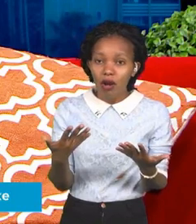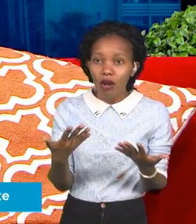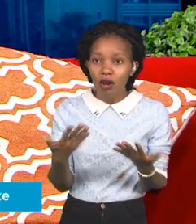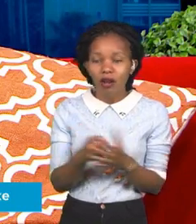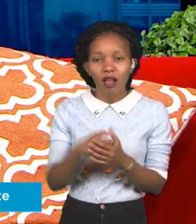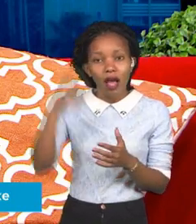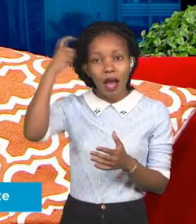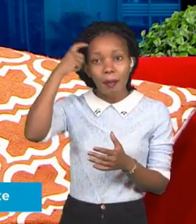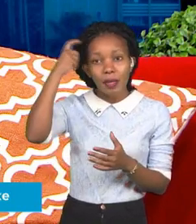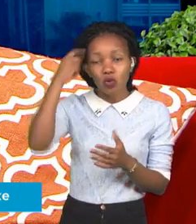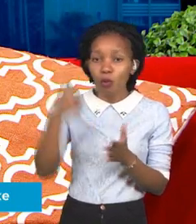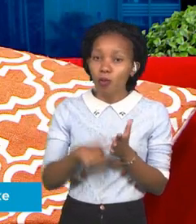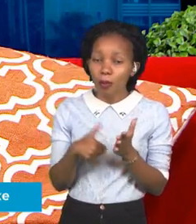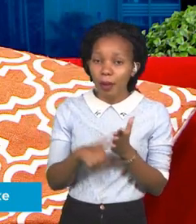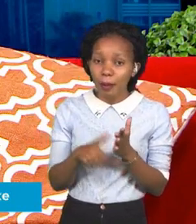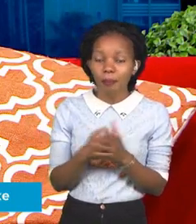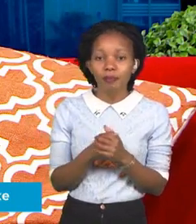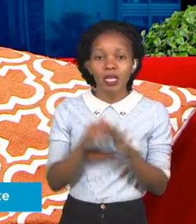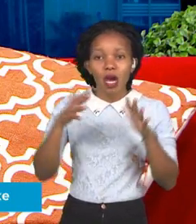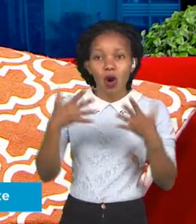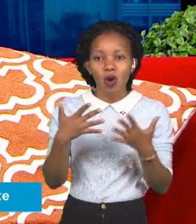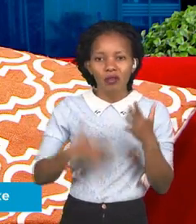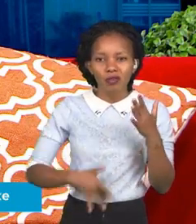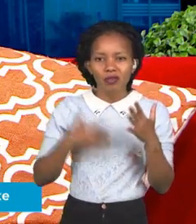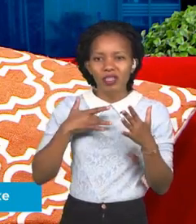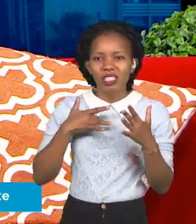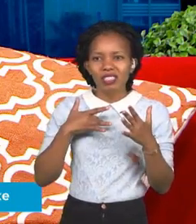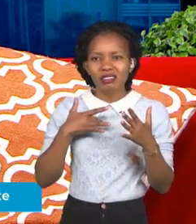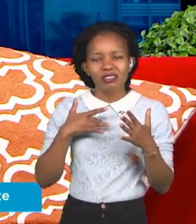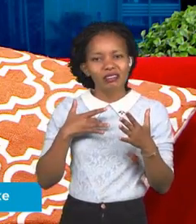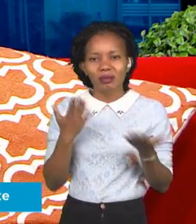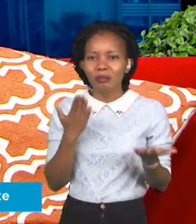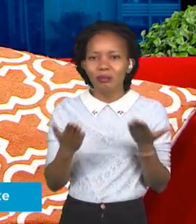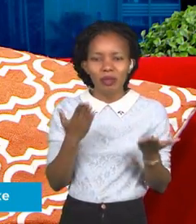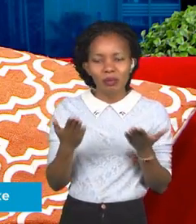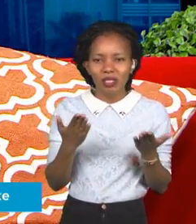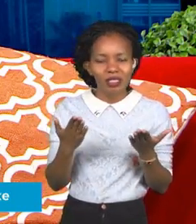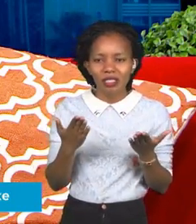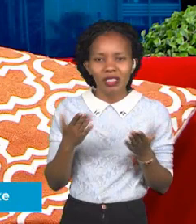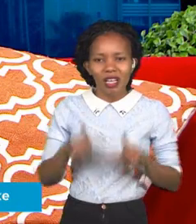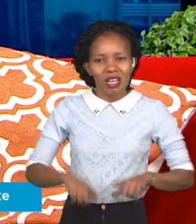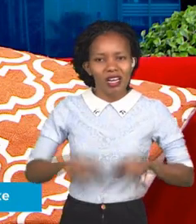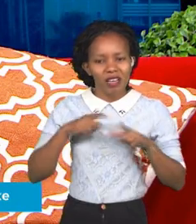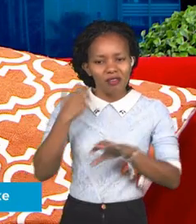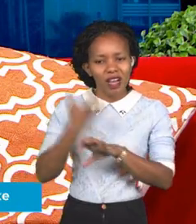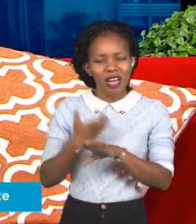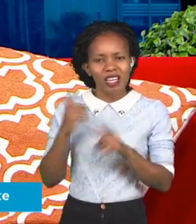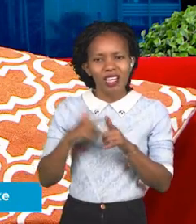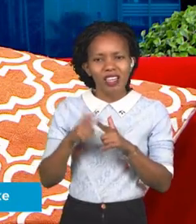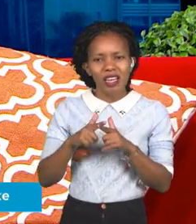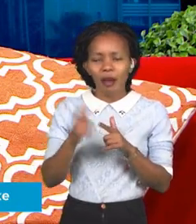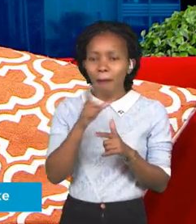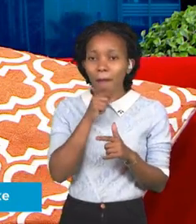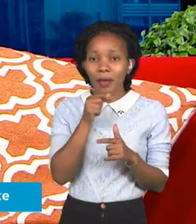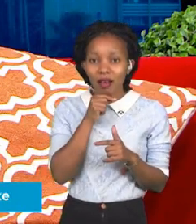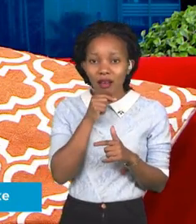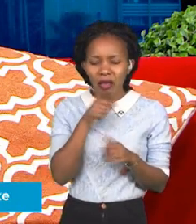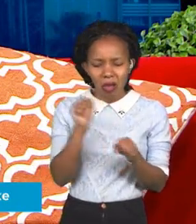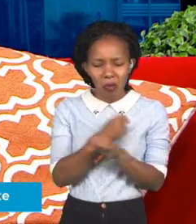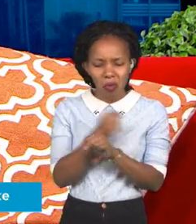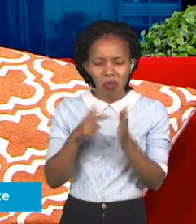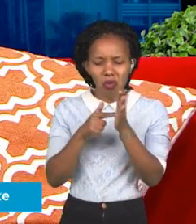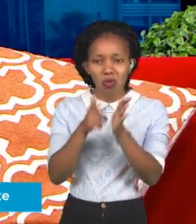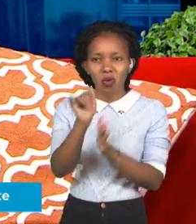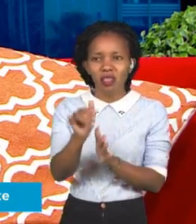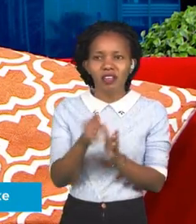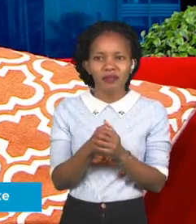a mental disorder or is feeling stretched in life, men would not easily reveal that.